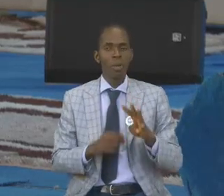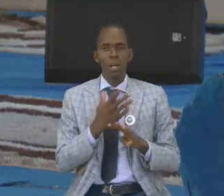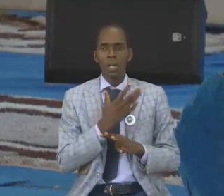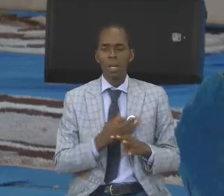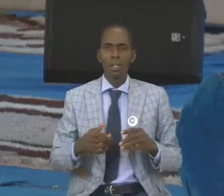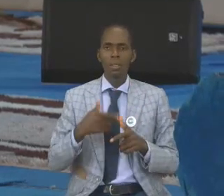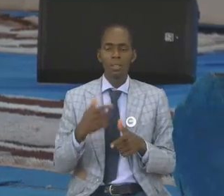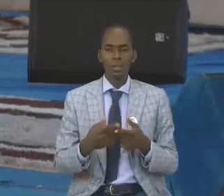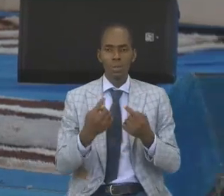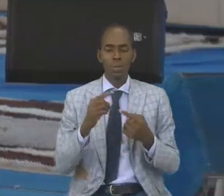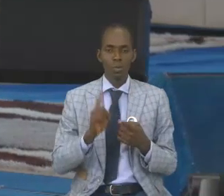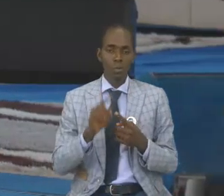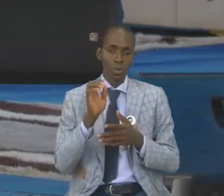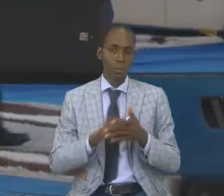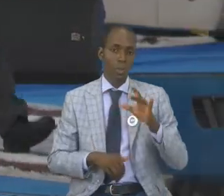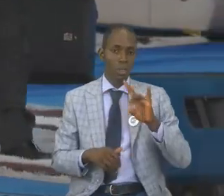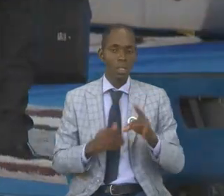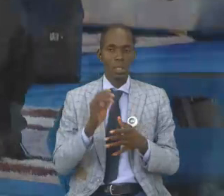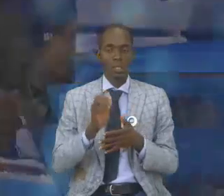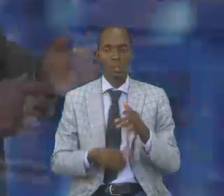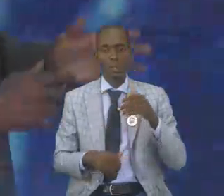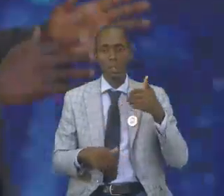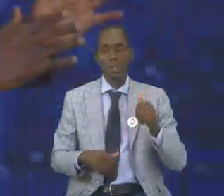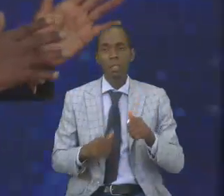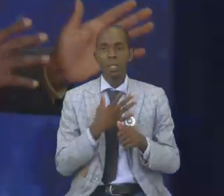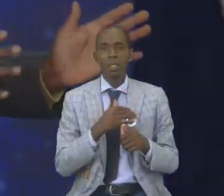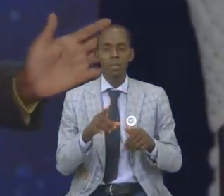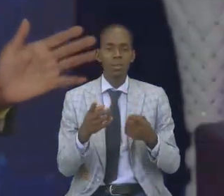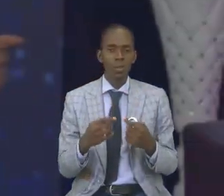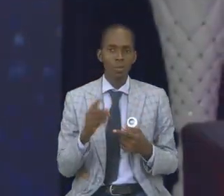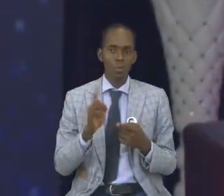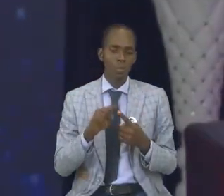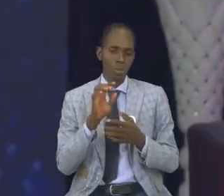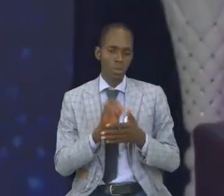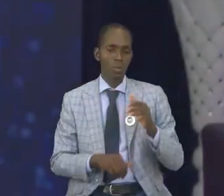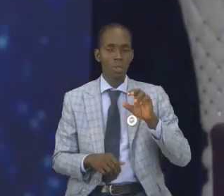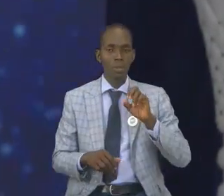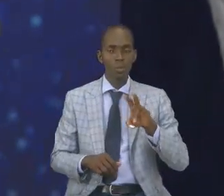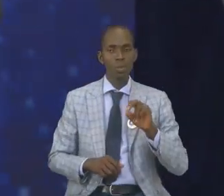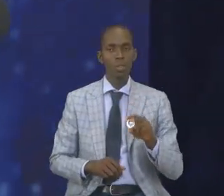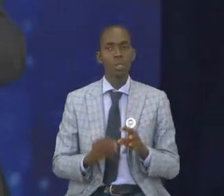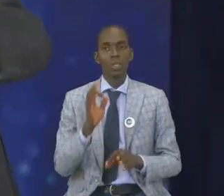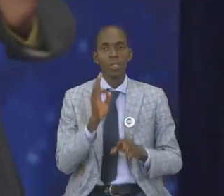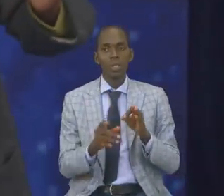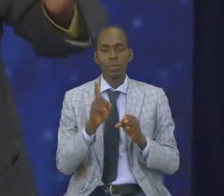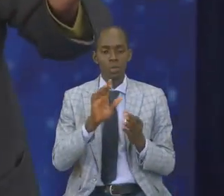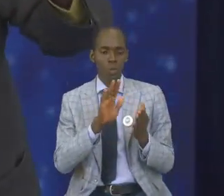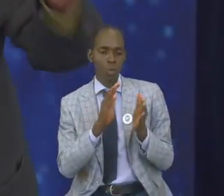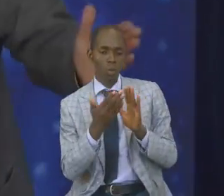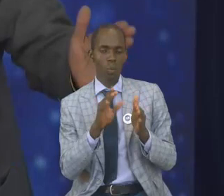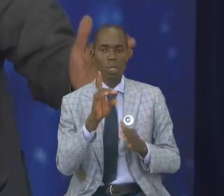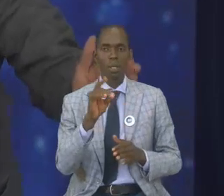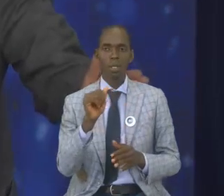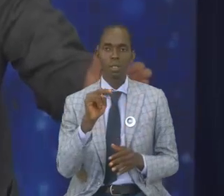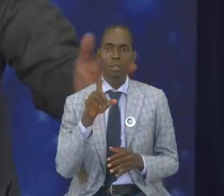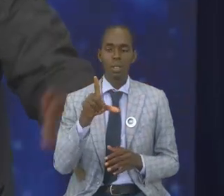to chapter 8 and chapter 10, and you come to chapter 12, if you compare Daniel by